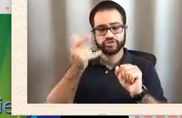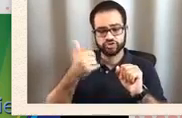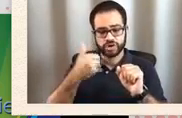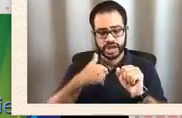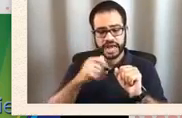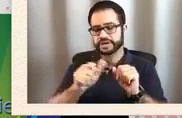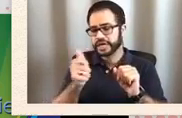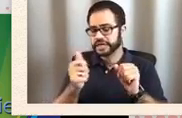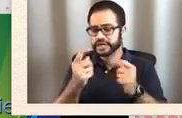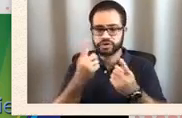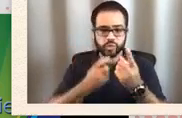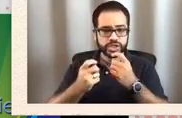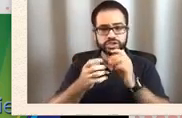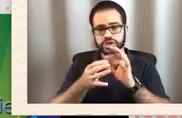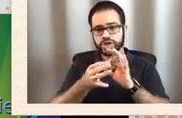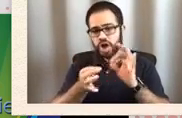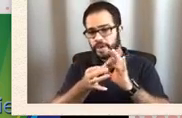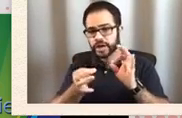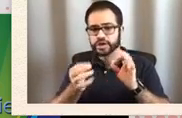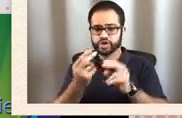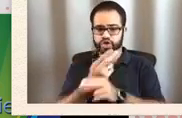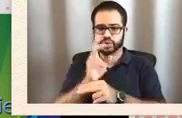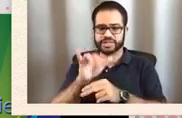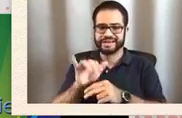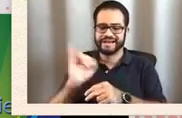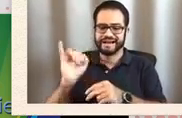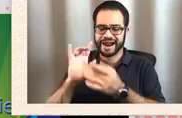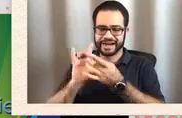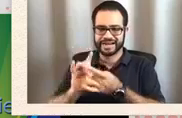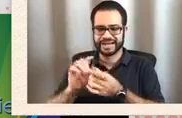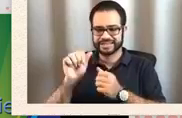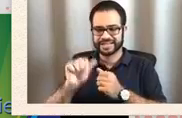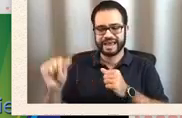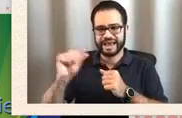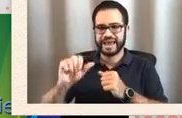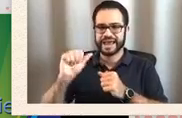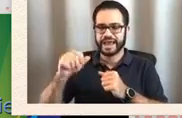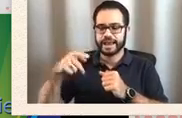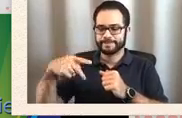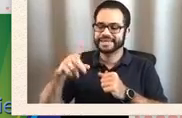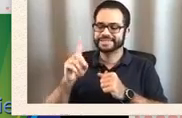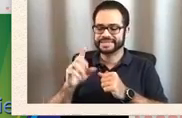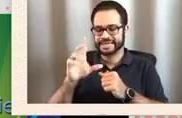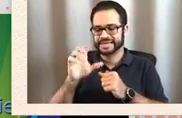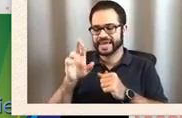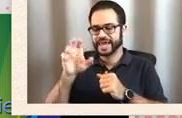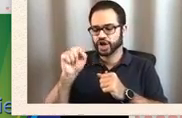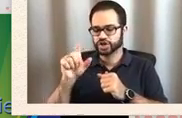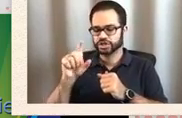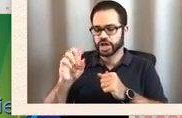comments, use that iConnect at apdcares.org